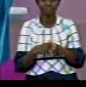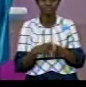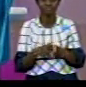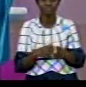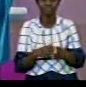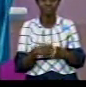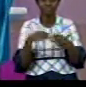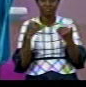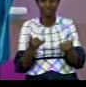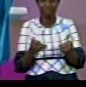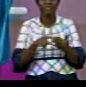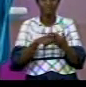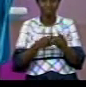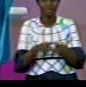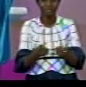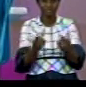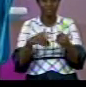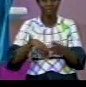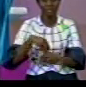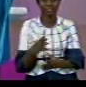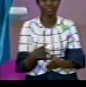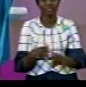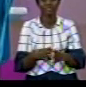now begin to come out